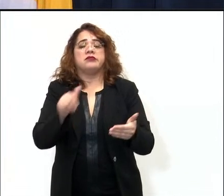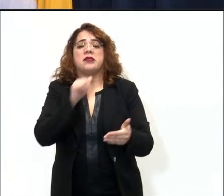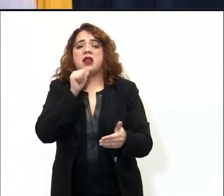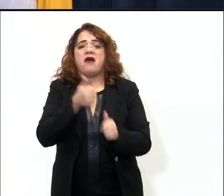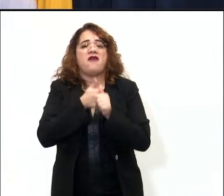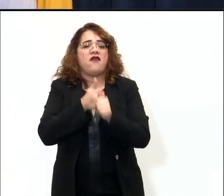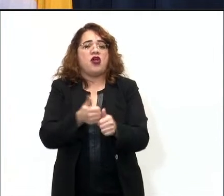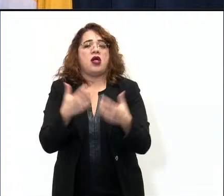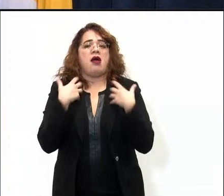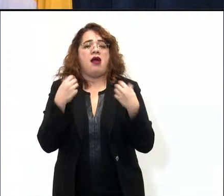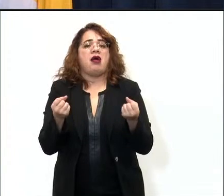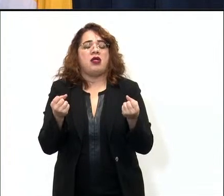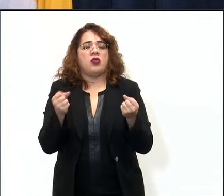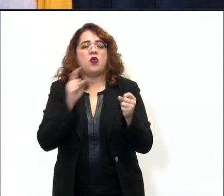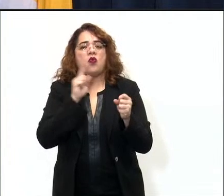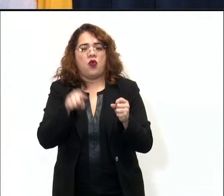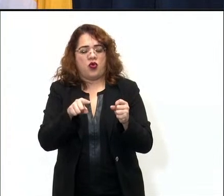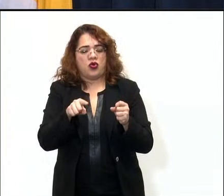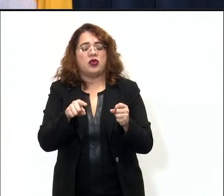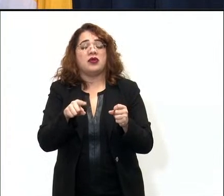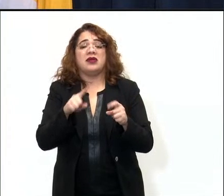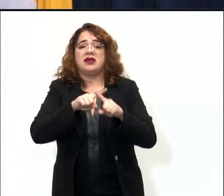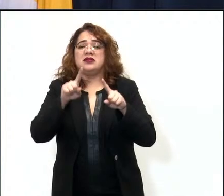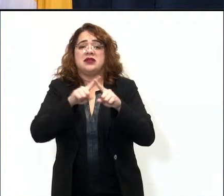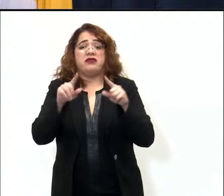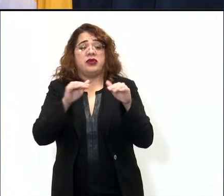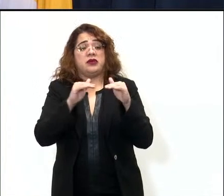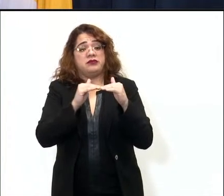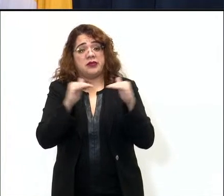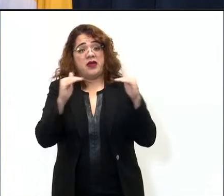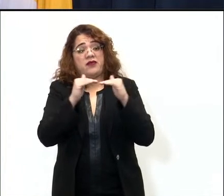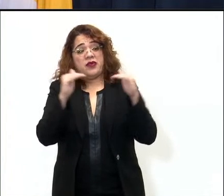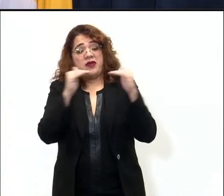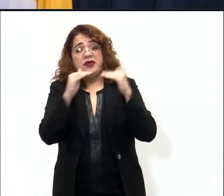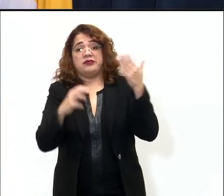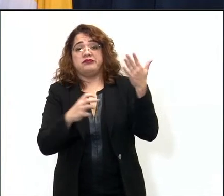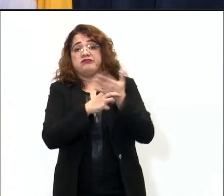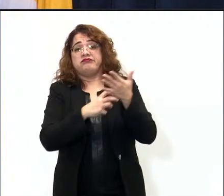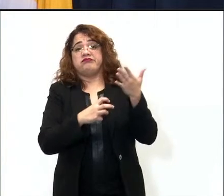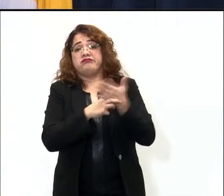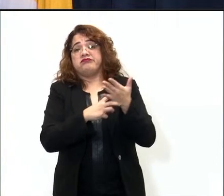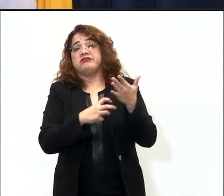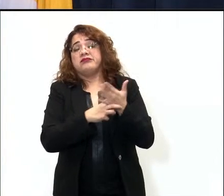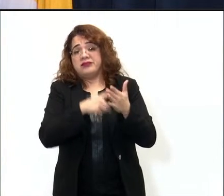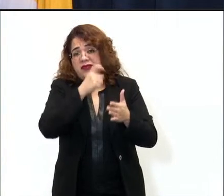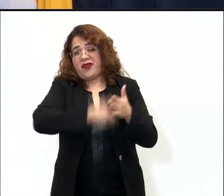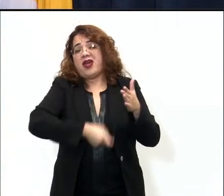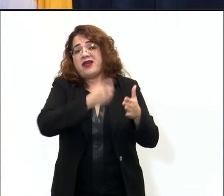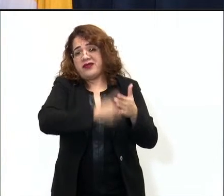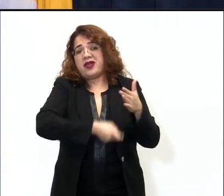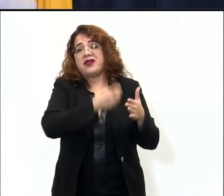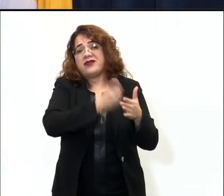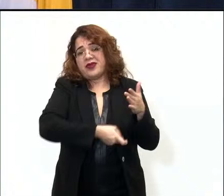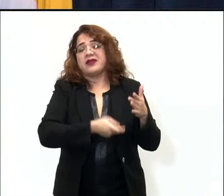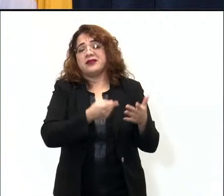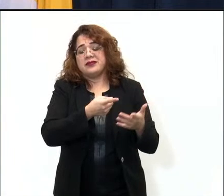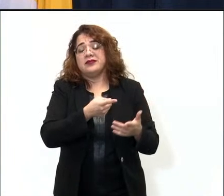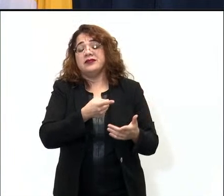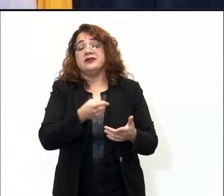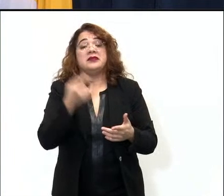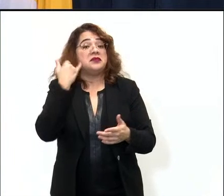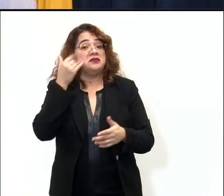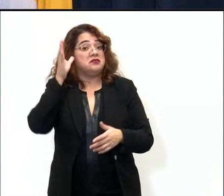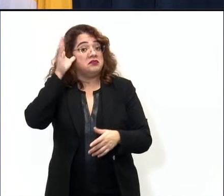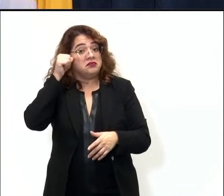health orders. They receive different levels of fines, and if they choose to continue their operation after that time,